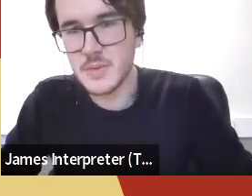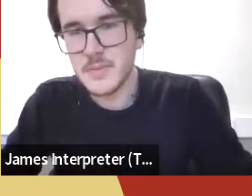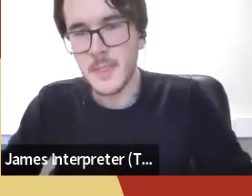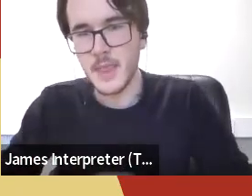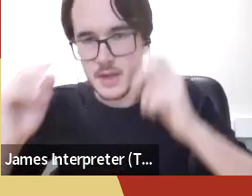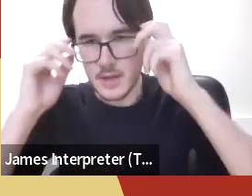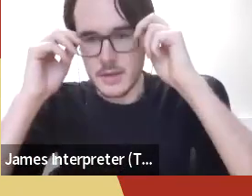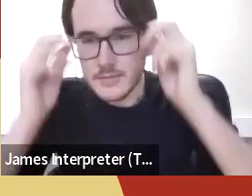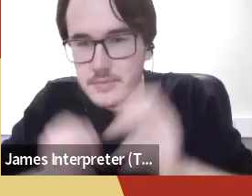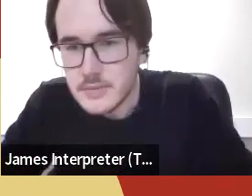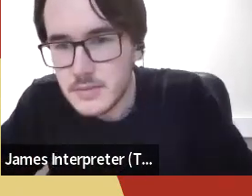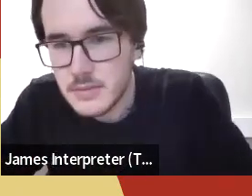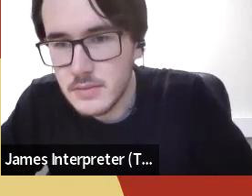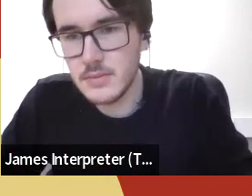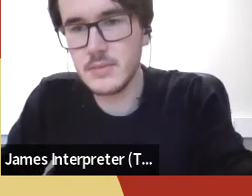Also,